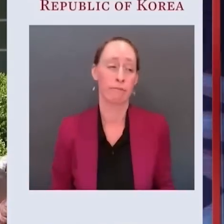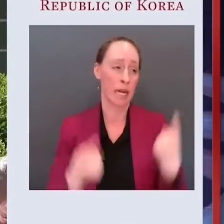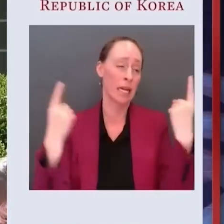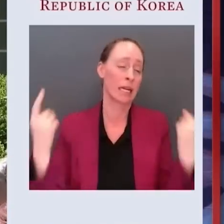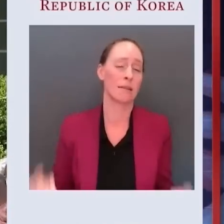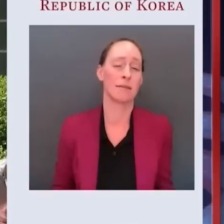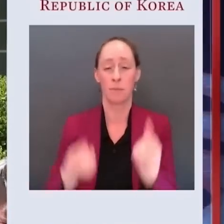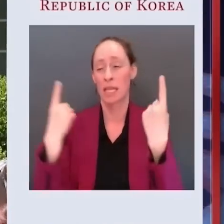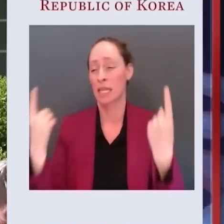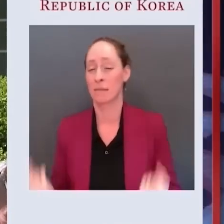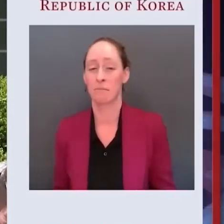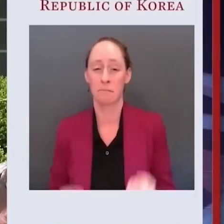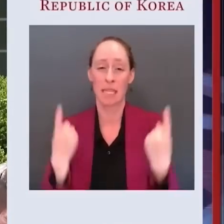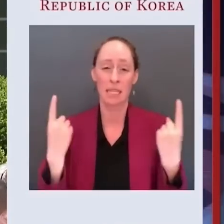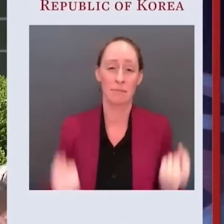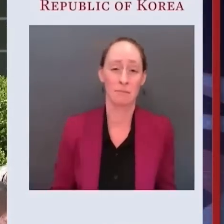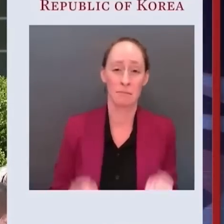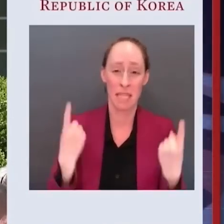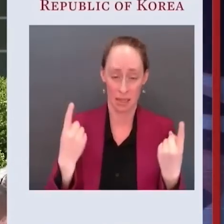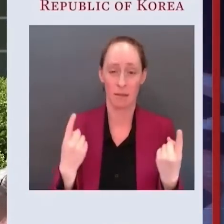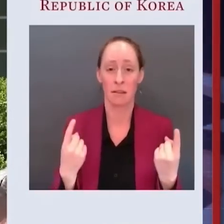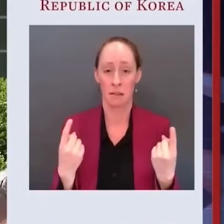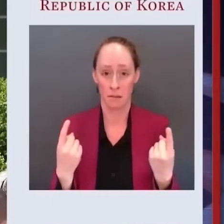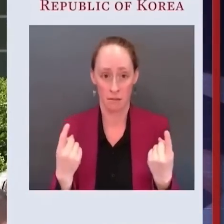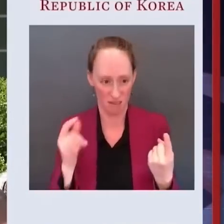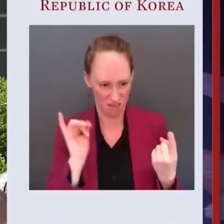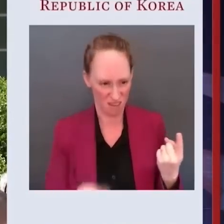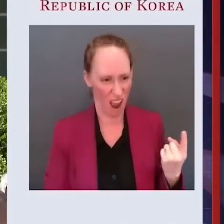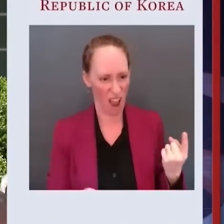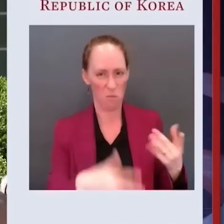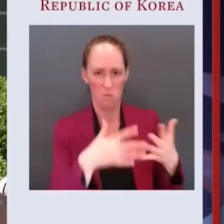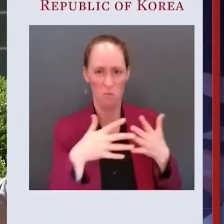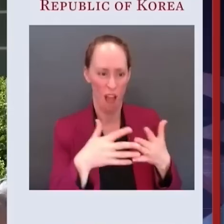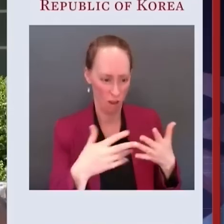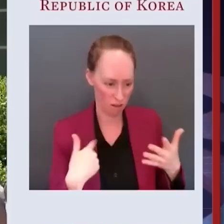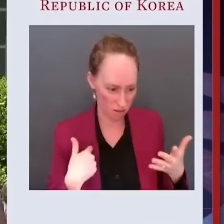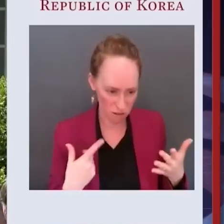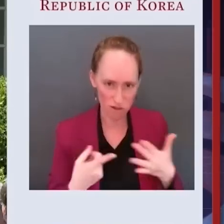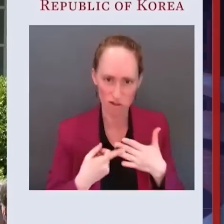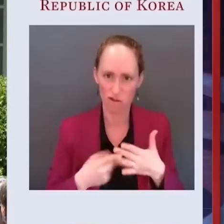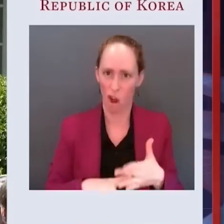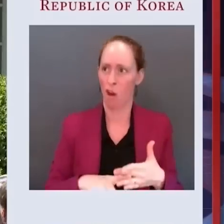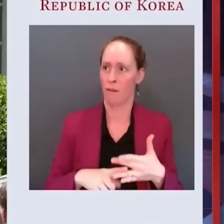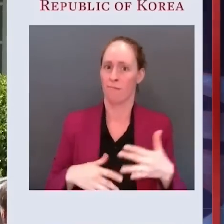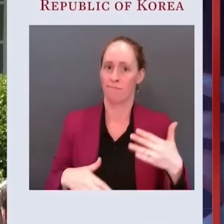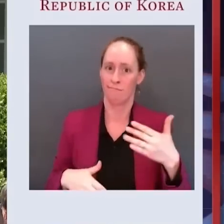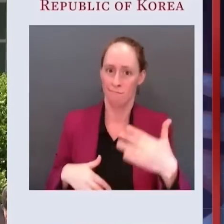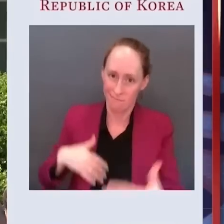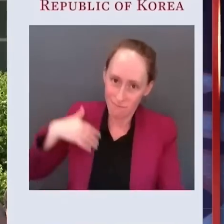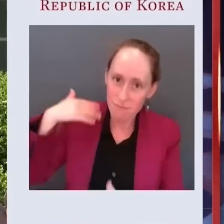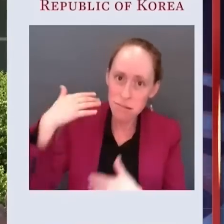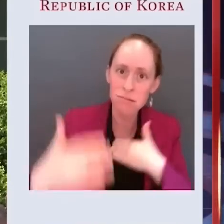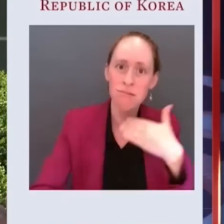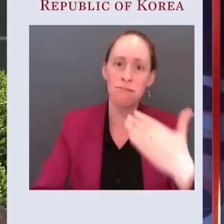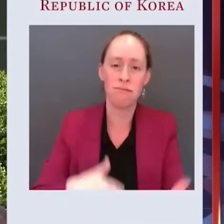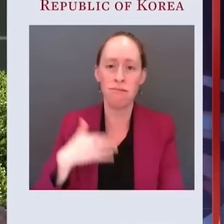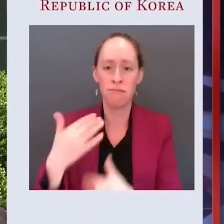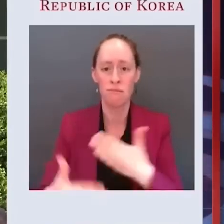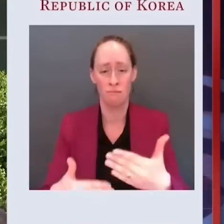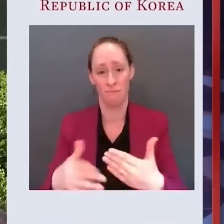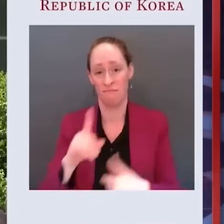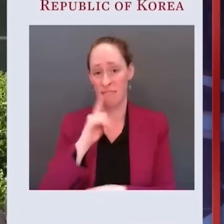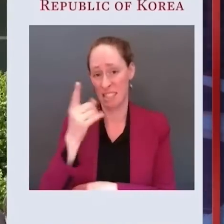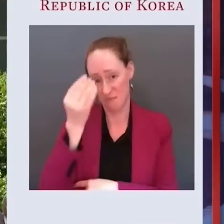as America first. And, you know, the first meeting I attended the G7, I said, America's back. And one of the world leaders looked and said, for how